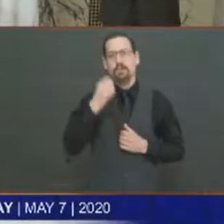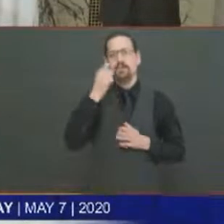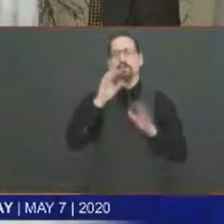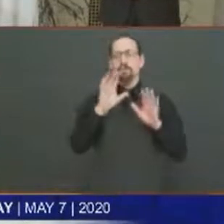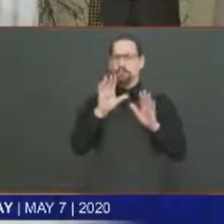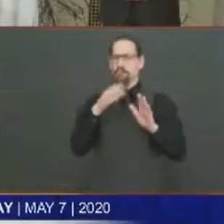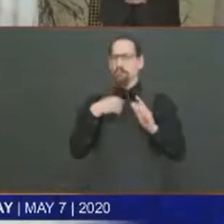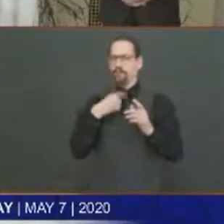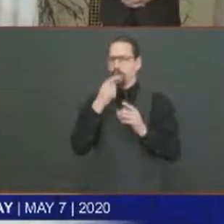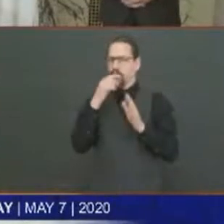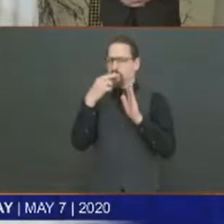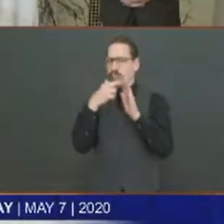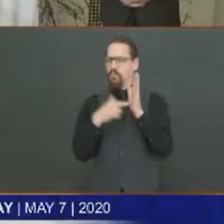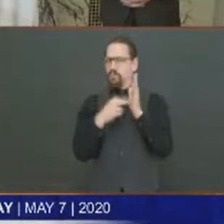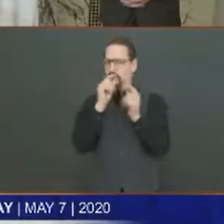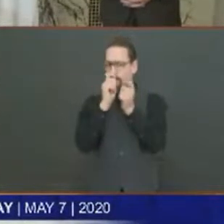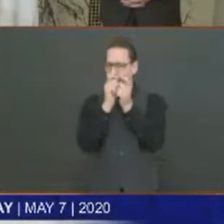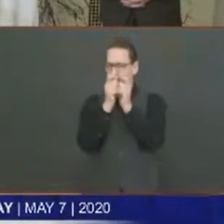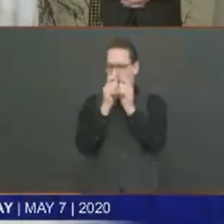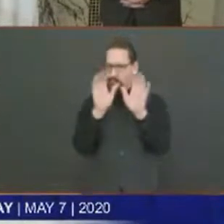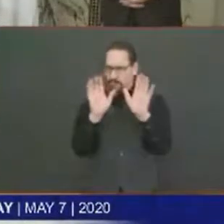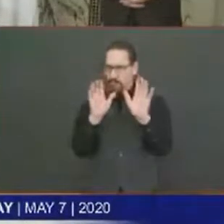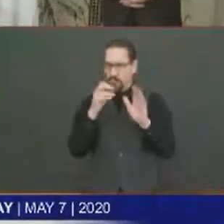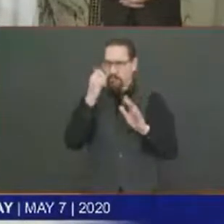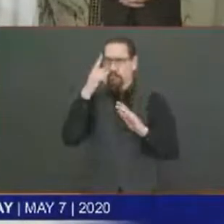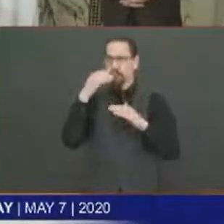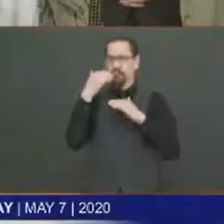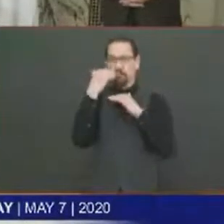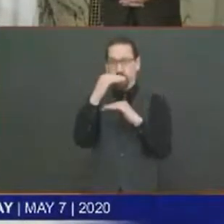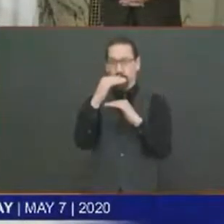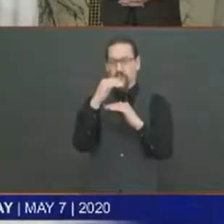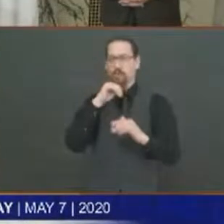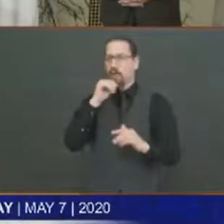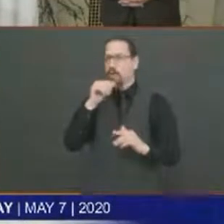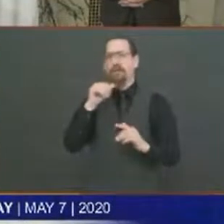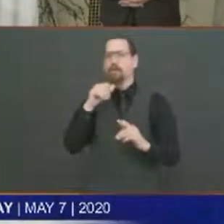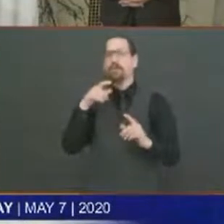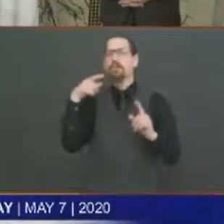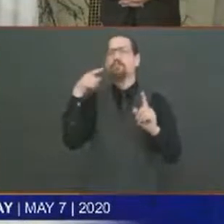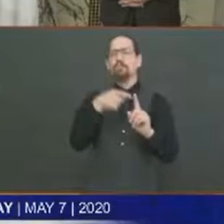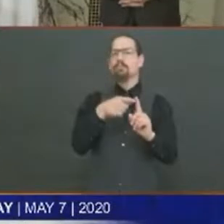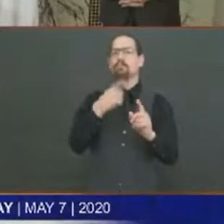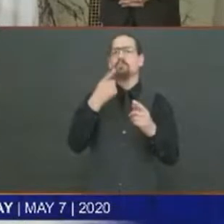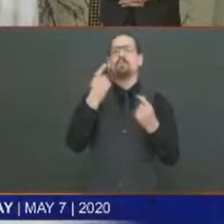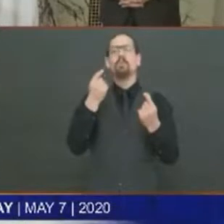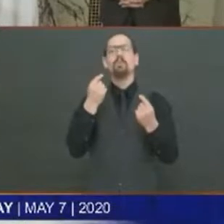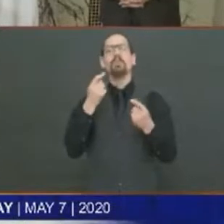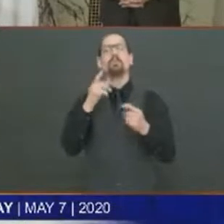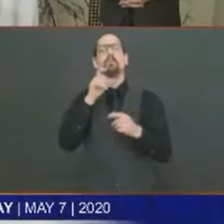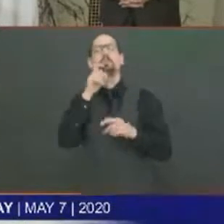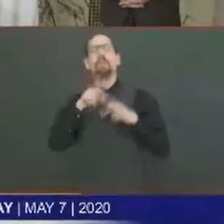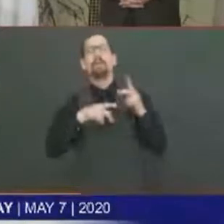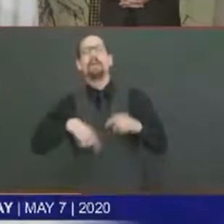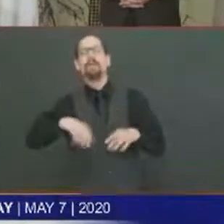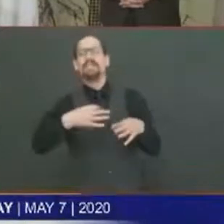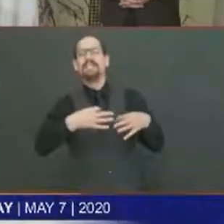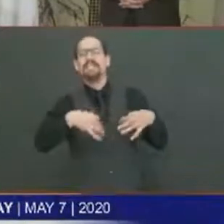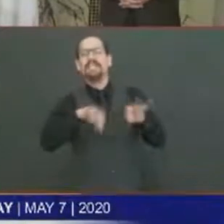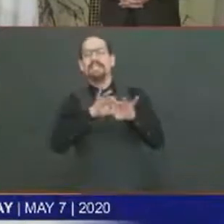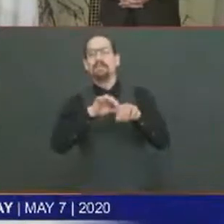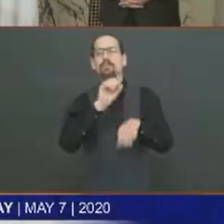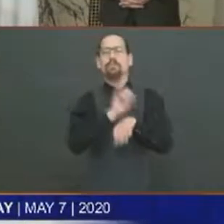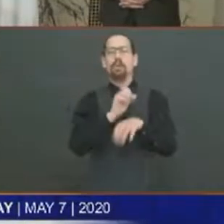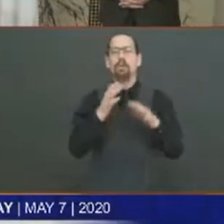is not going to apply to anyone traveling to another state and coming here